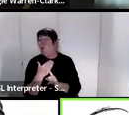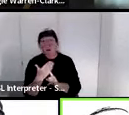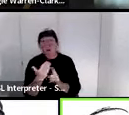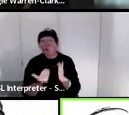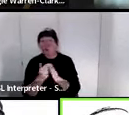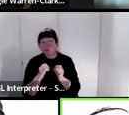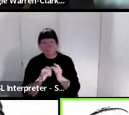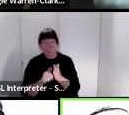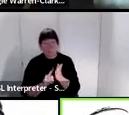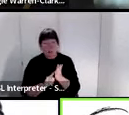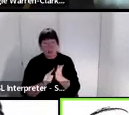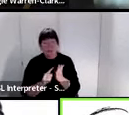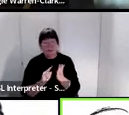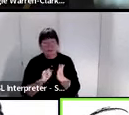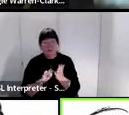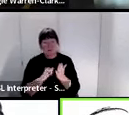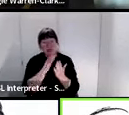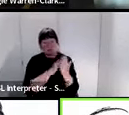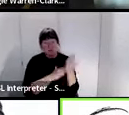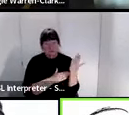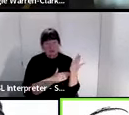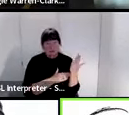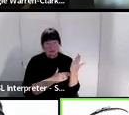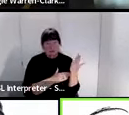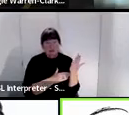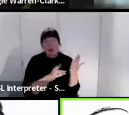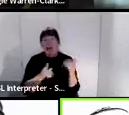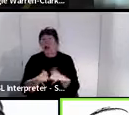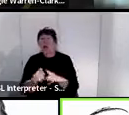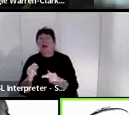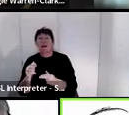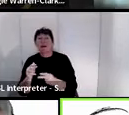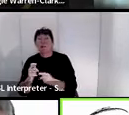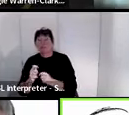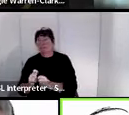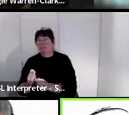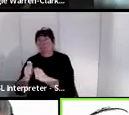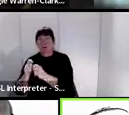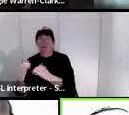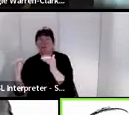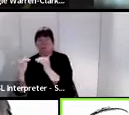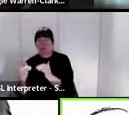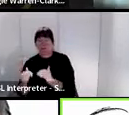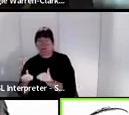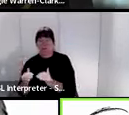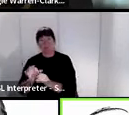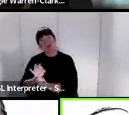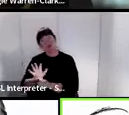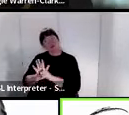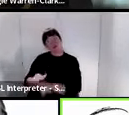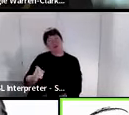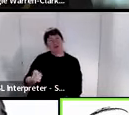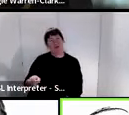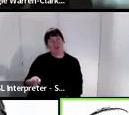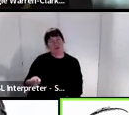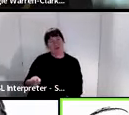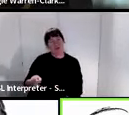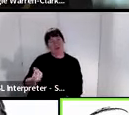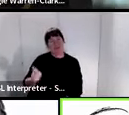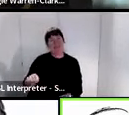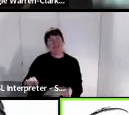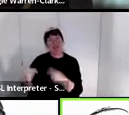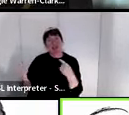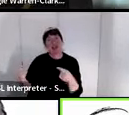huge. So we already have building standards around accessibility, but they're not enforceable. And that's a real challenge. Like, you